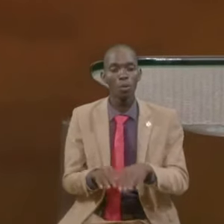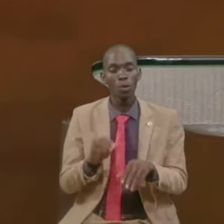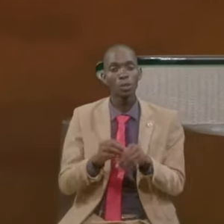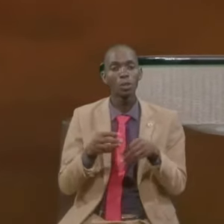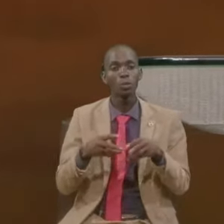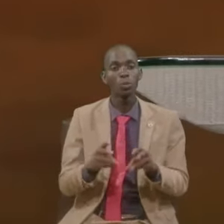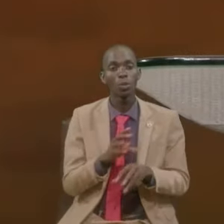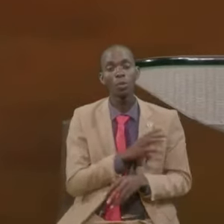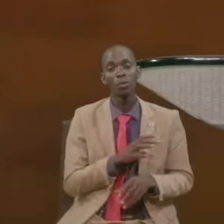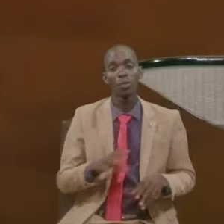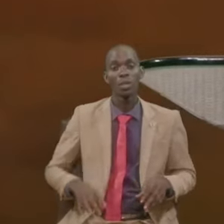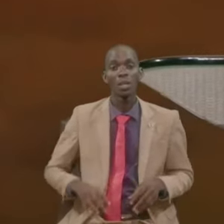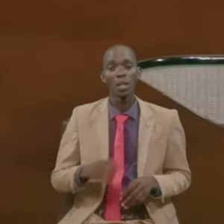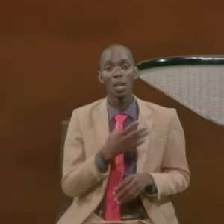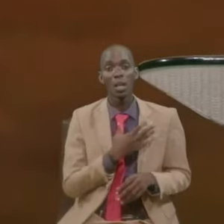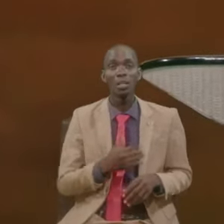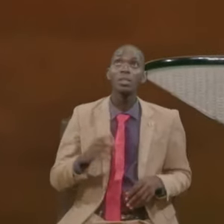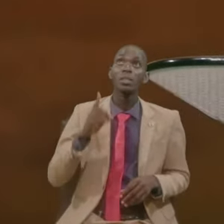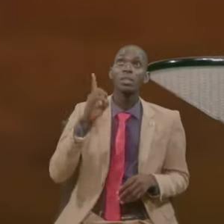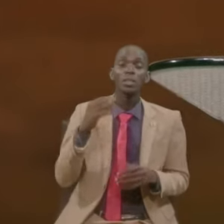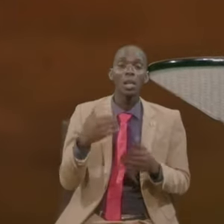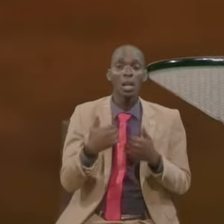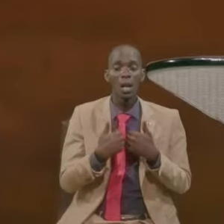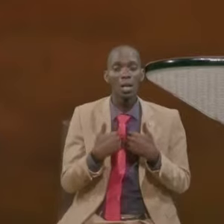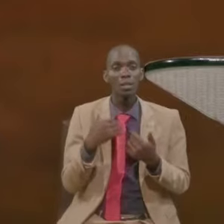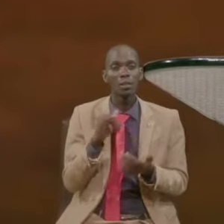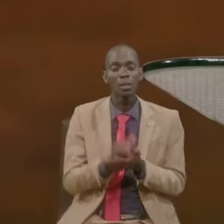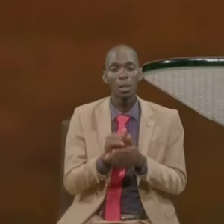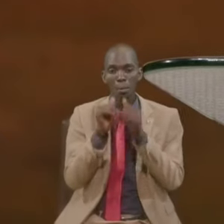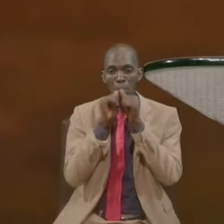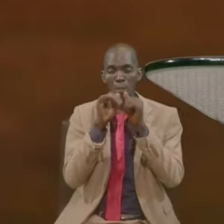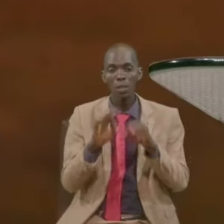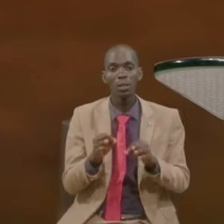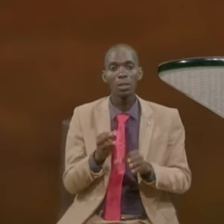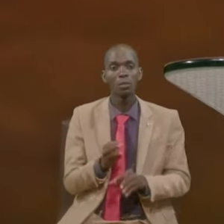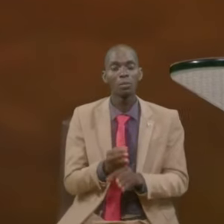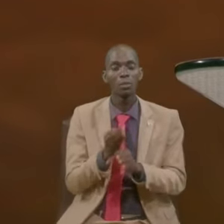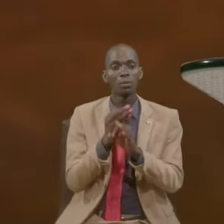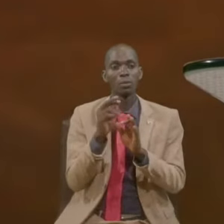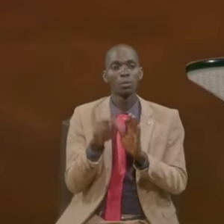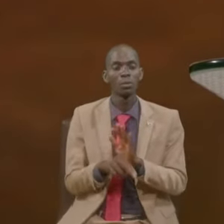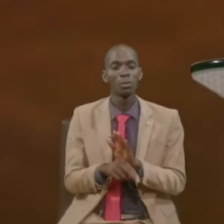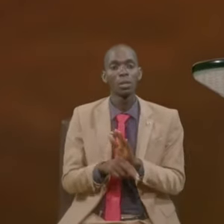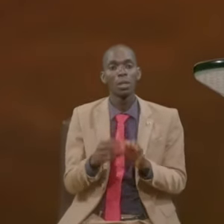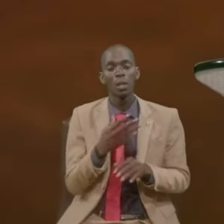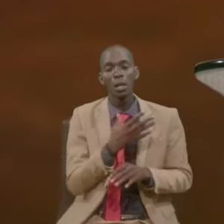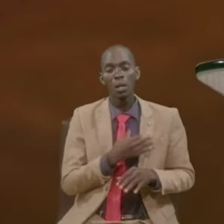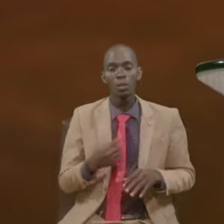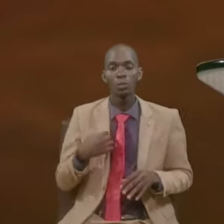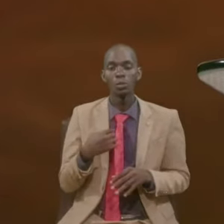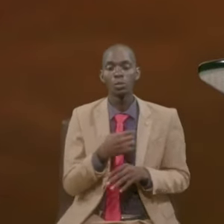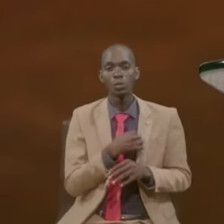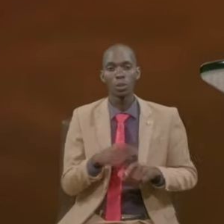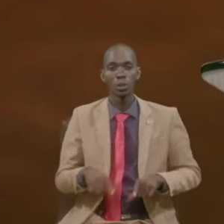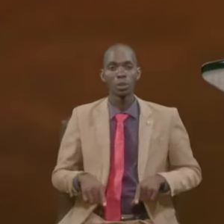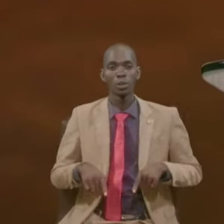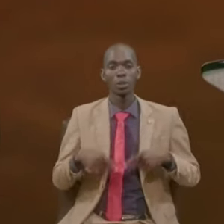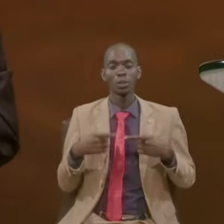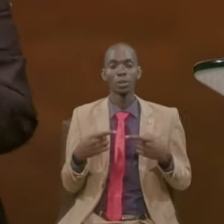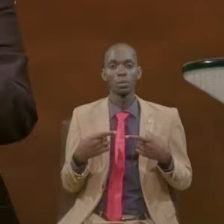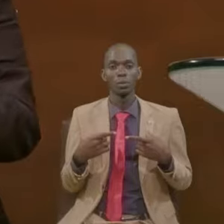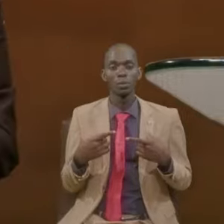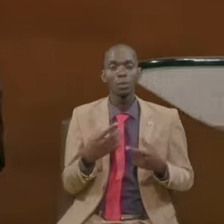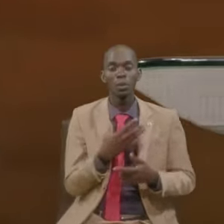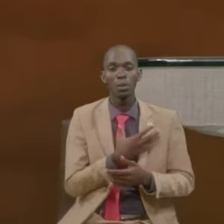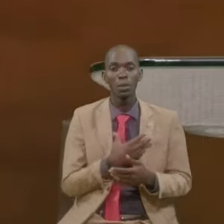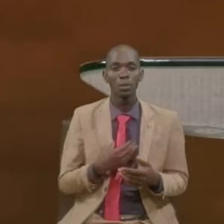he has the blessed faithfulness and impartiality. And we live after his